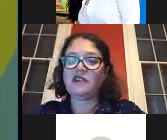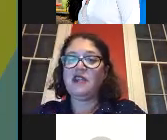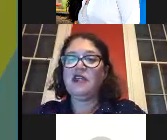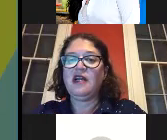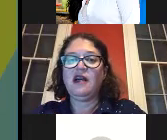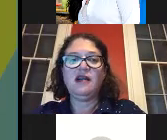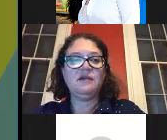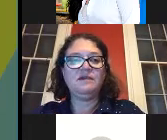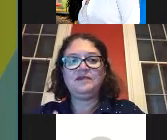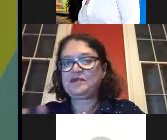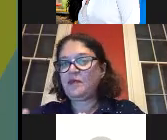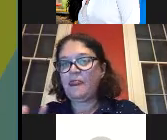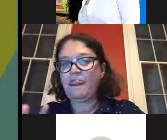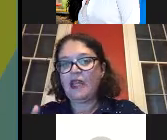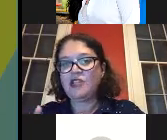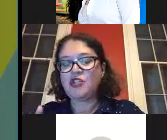office